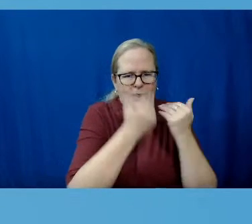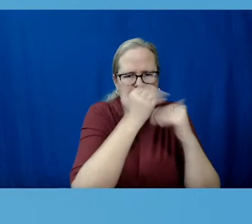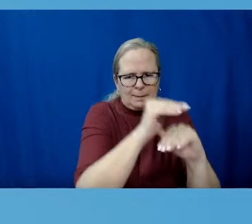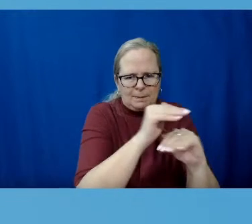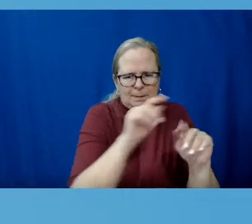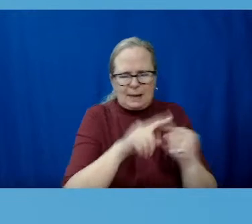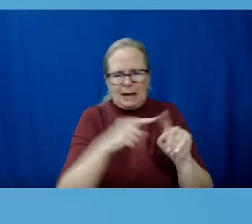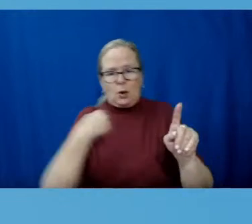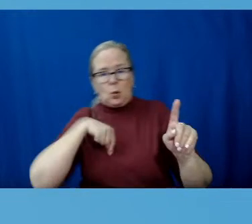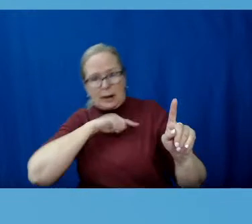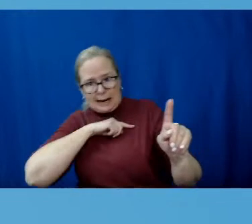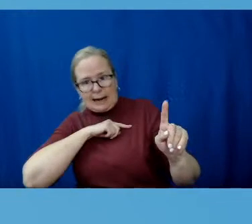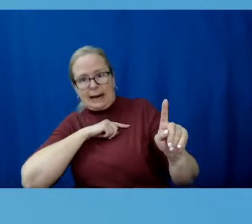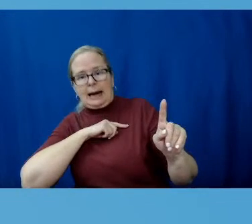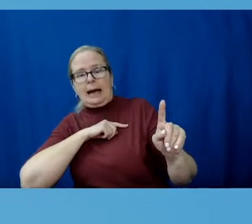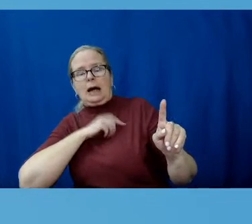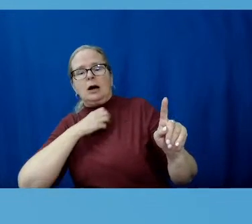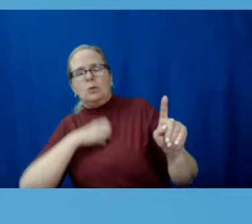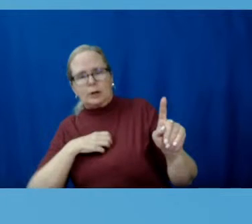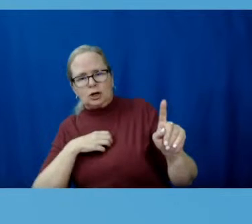we've seen happen, unfortunately.